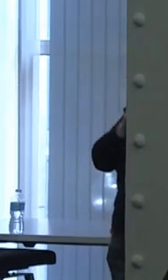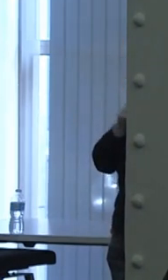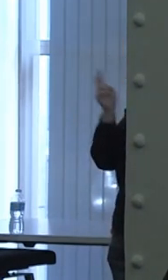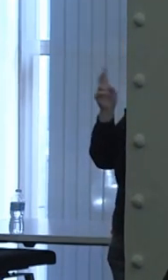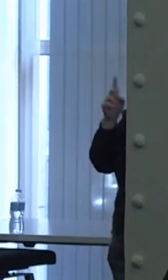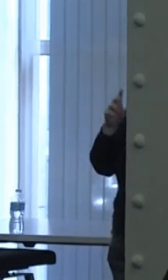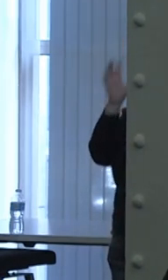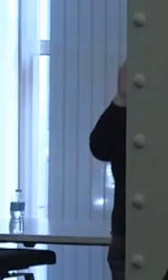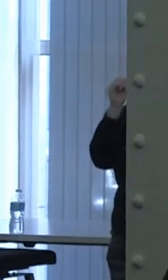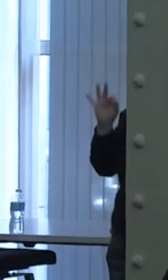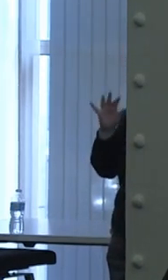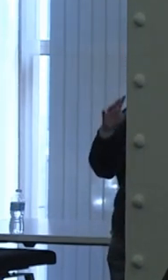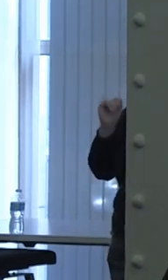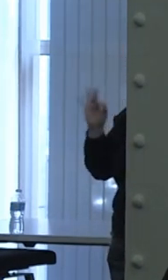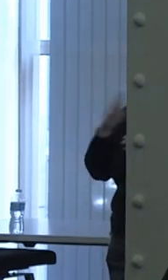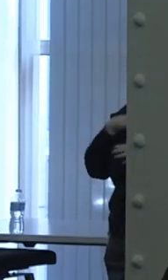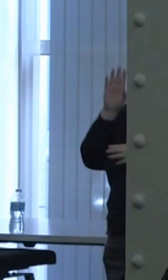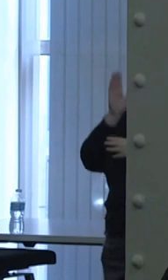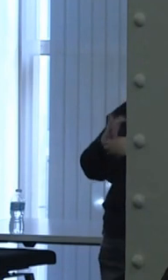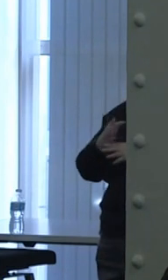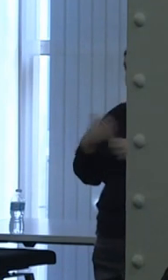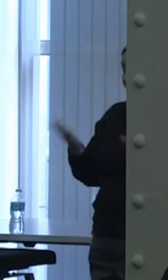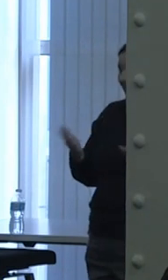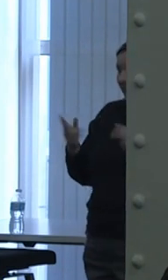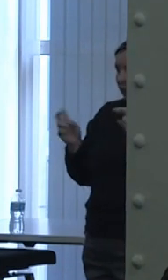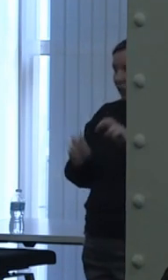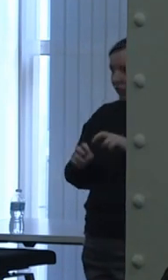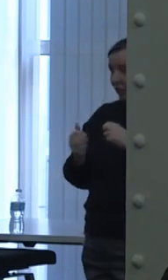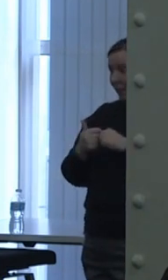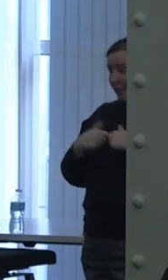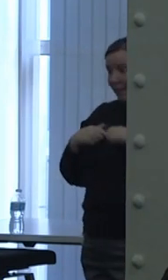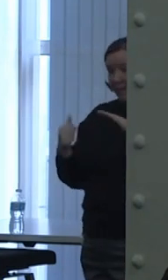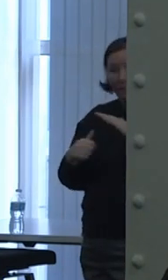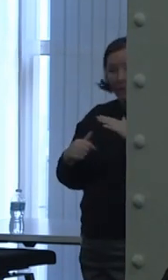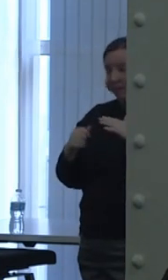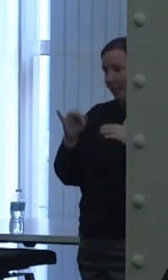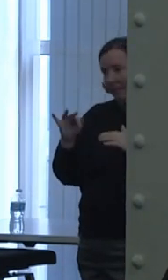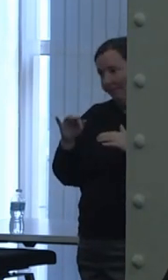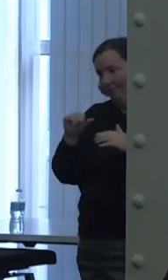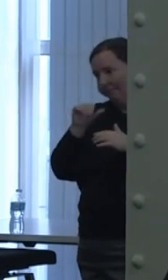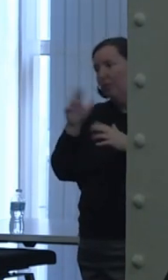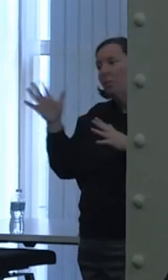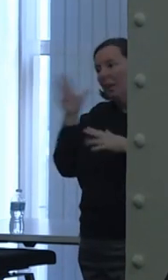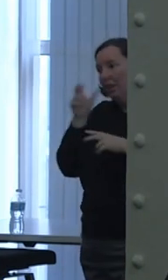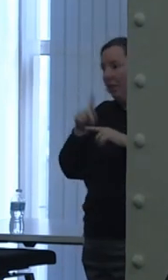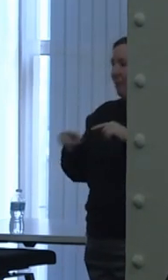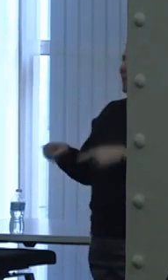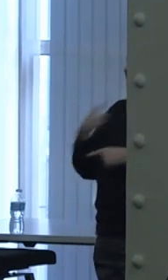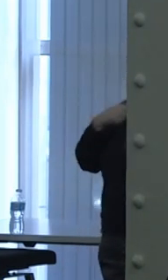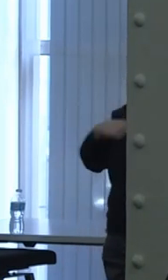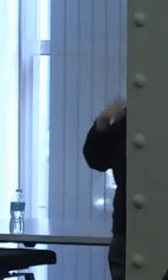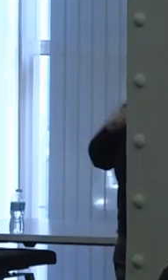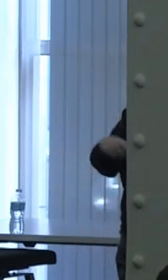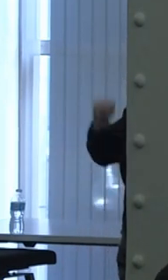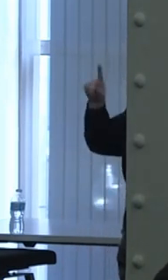If my son was down here, which luckily he's not, or you would hear him, He would claim that he wrote the